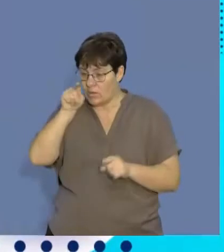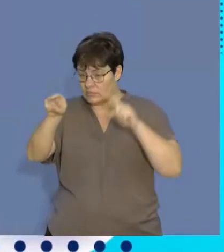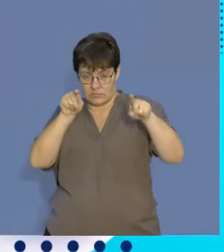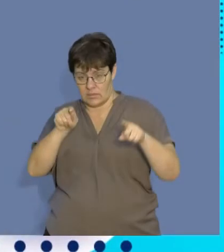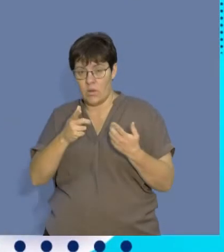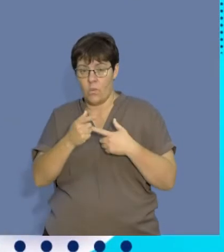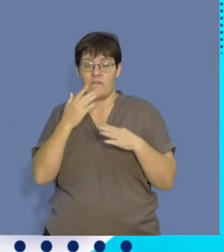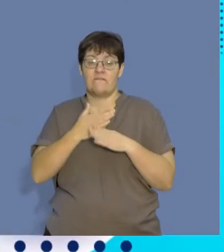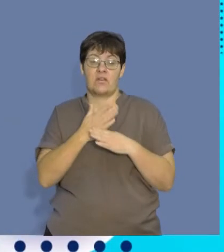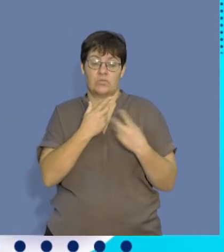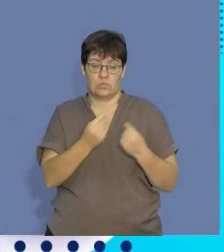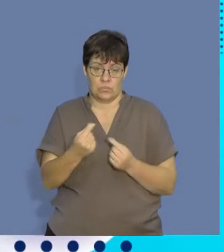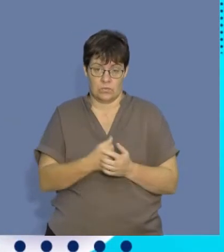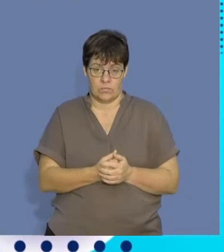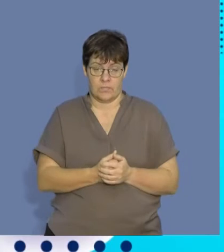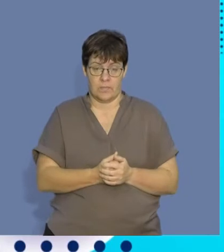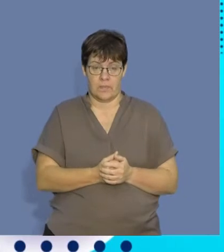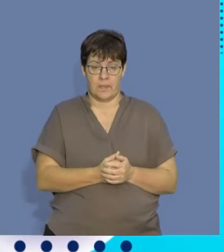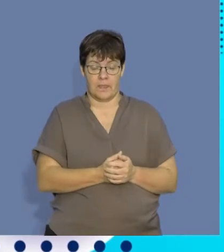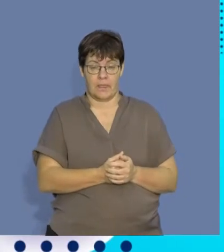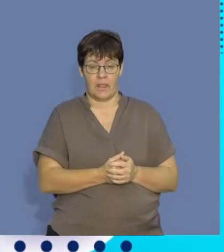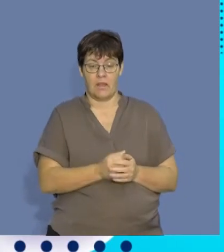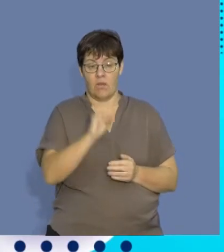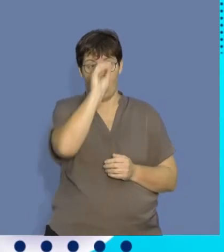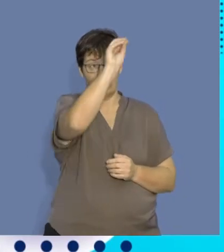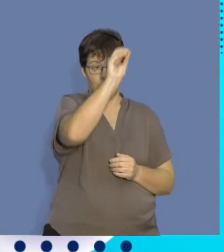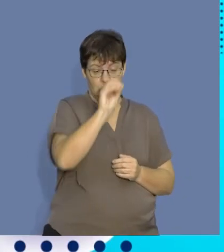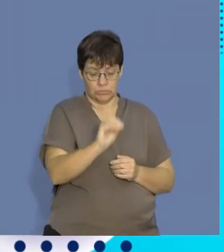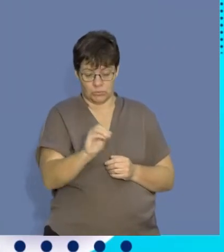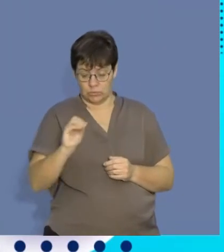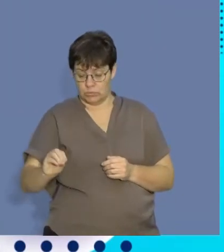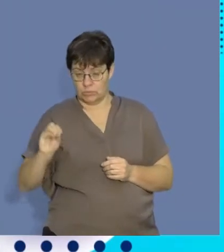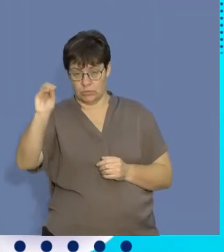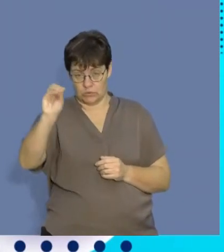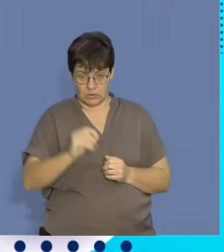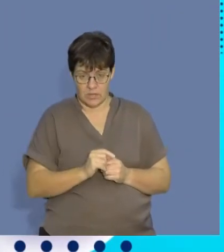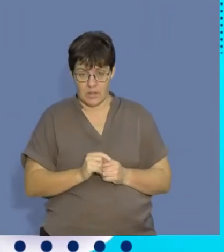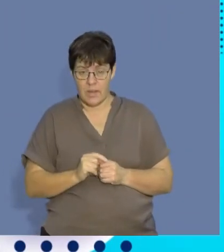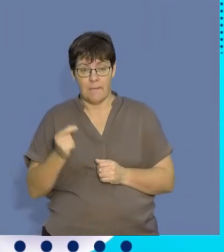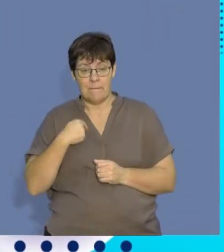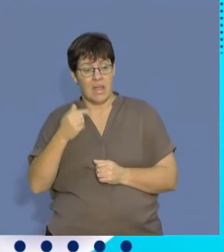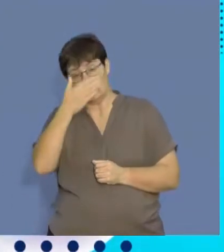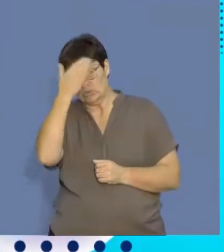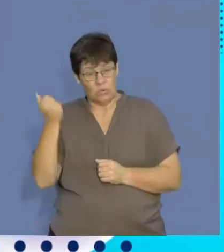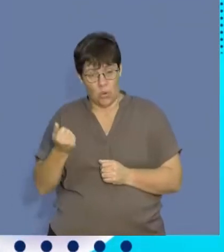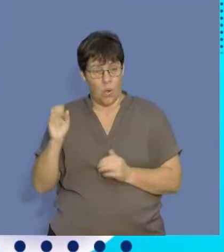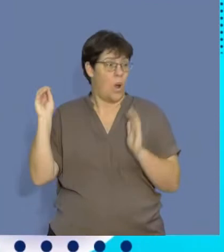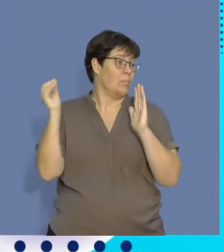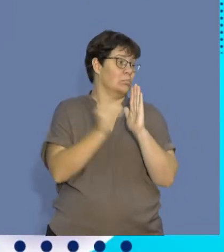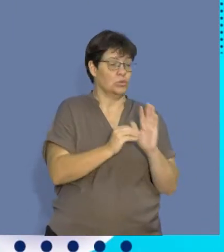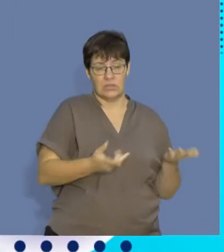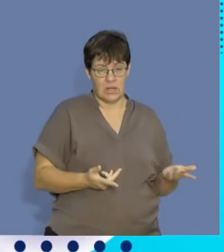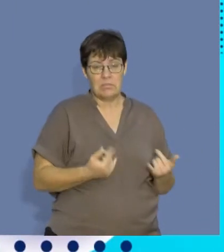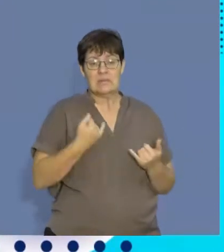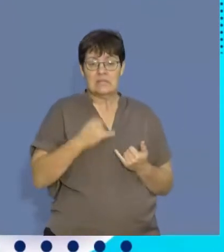those points when you're dealing with functions. But when you're plotting those points, if you are not familiar with how